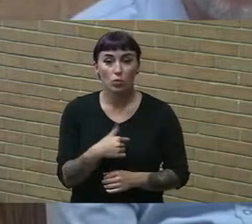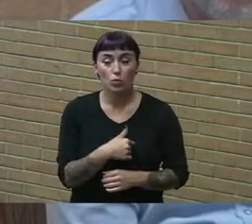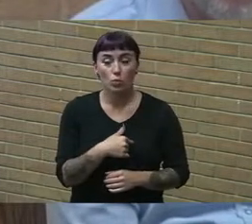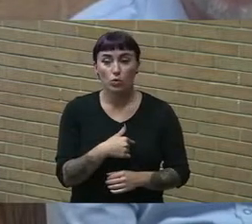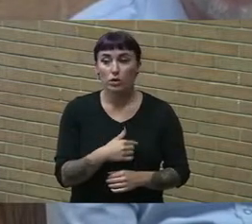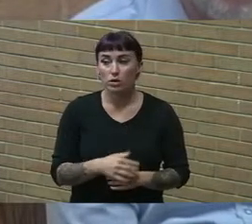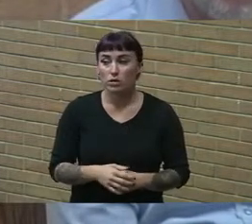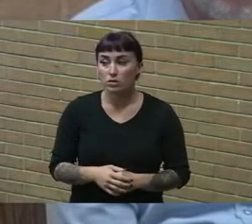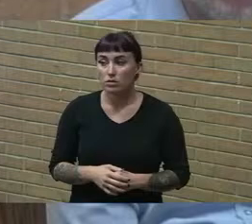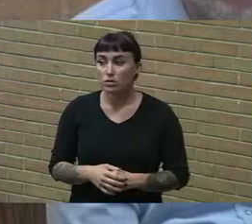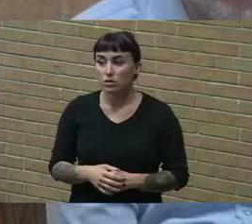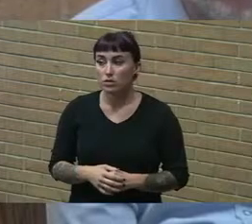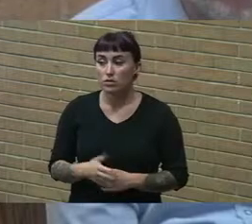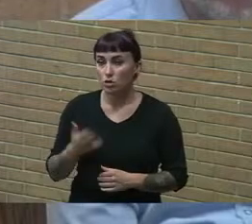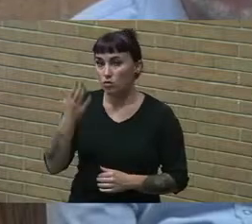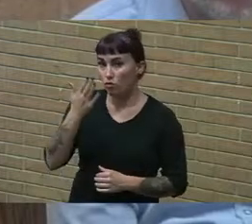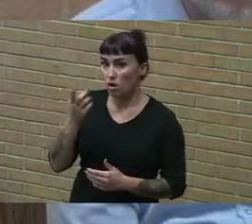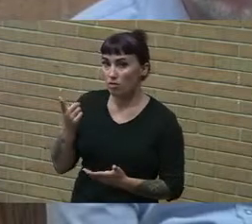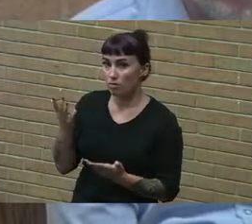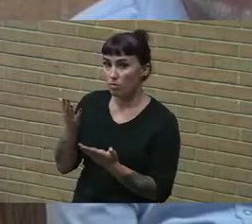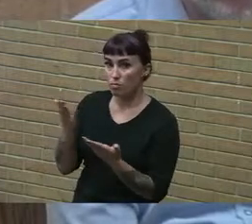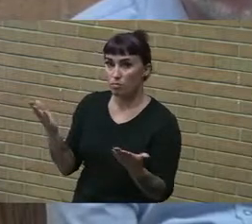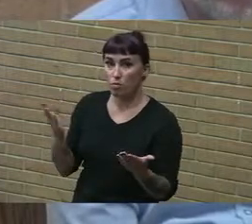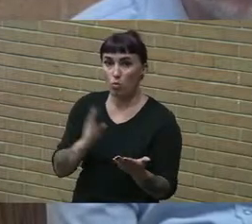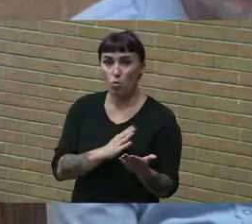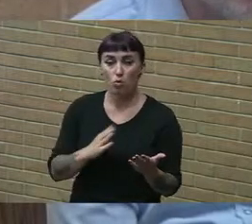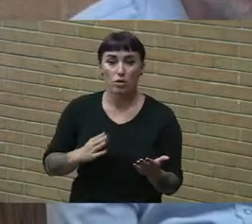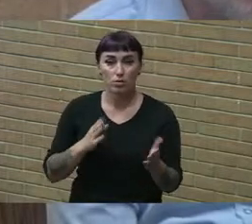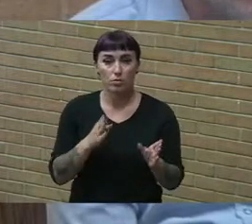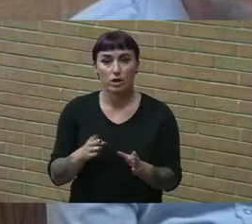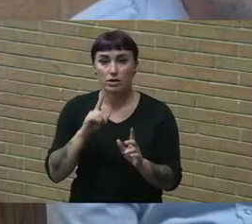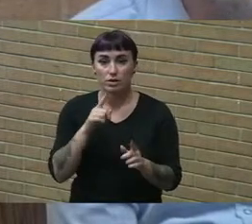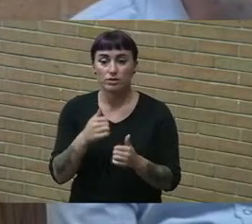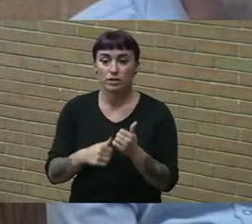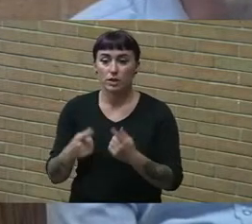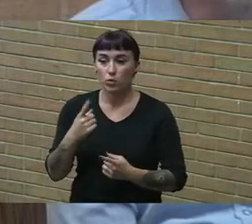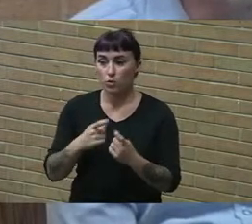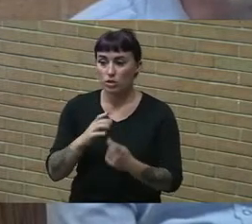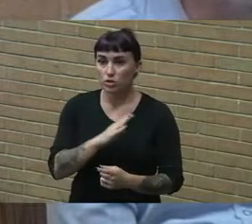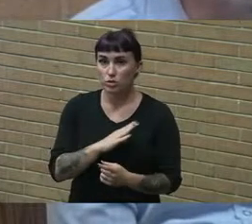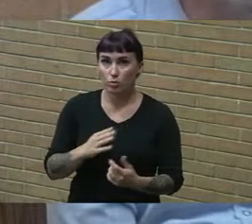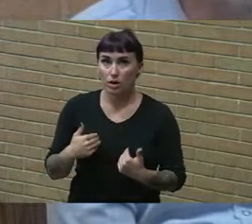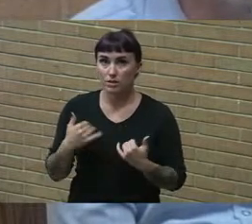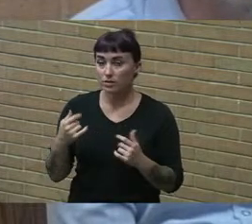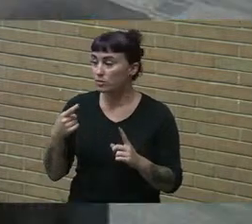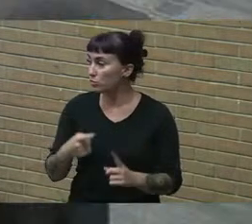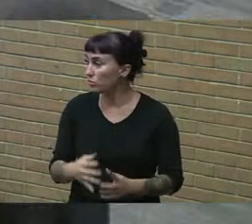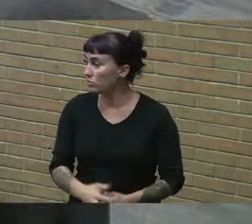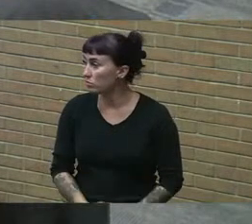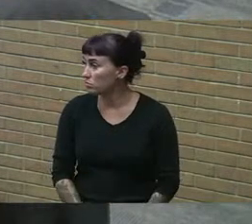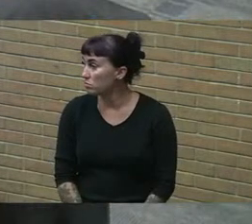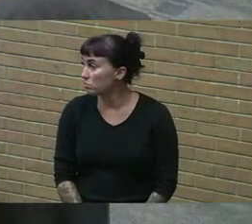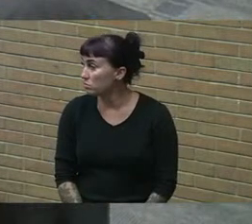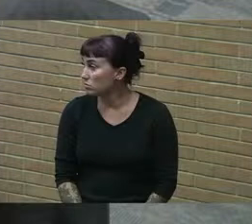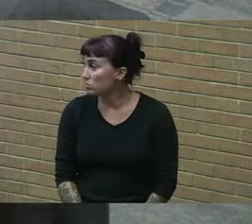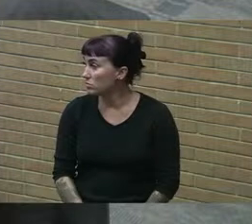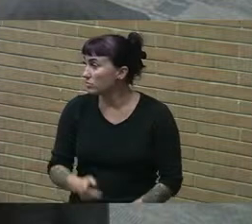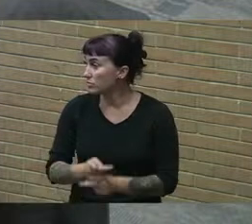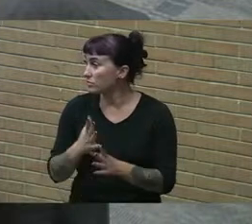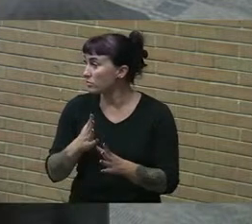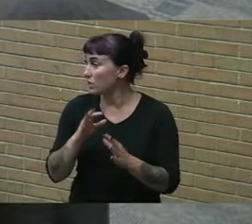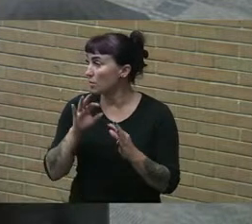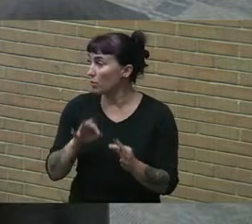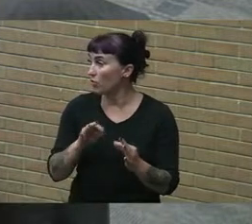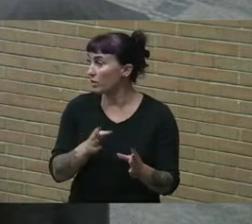in front of this board and prepared to answer any questions that the board may have at this point. Perfect segue.